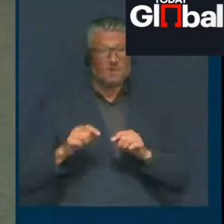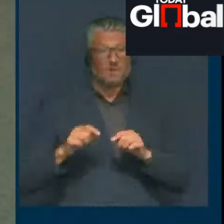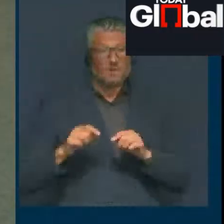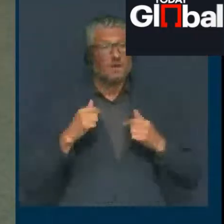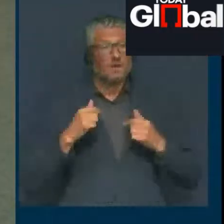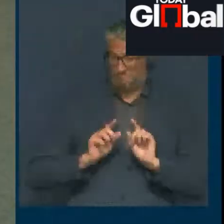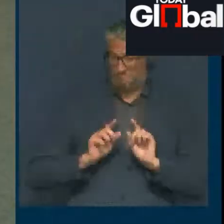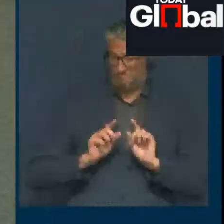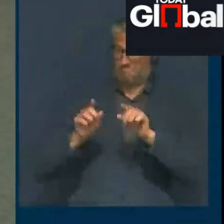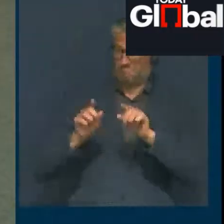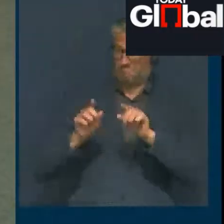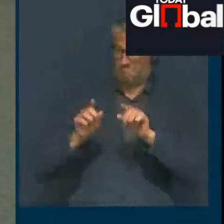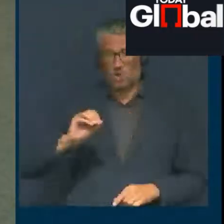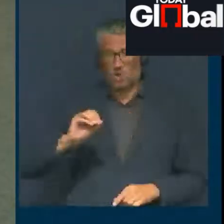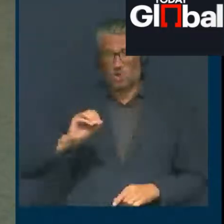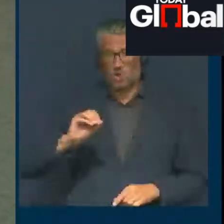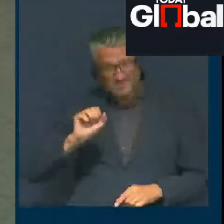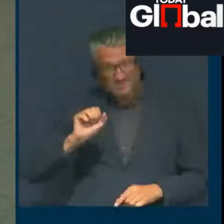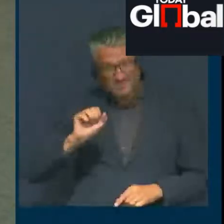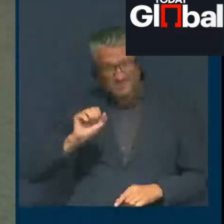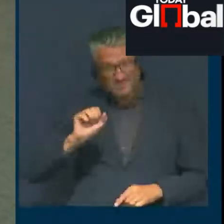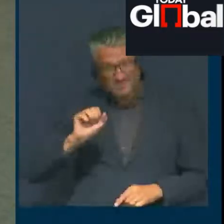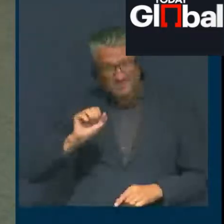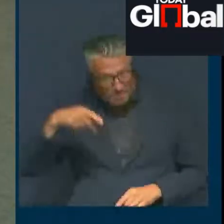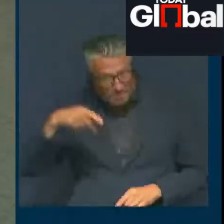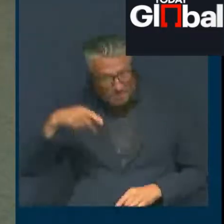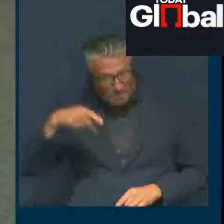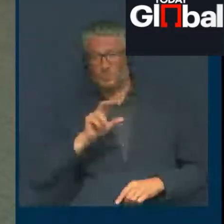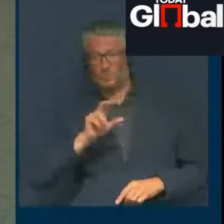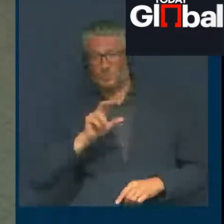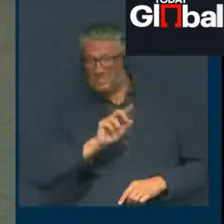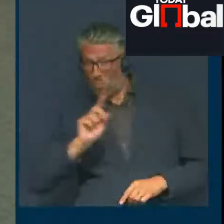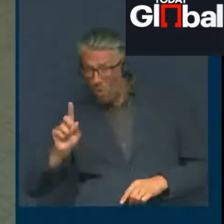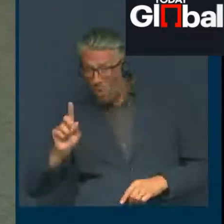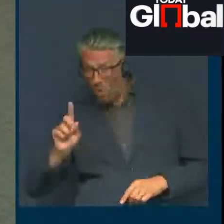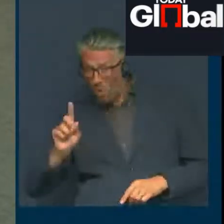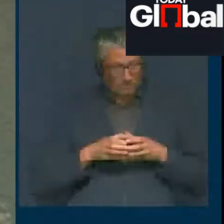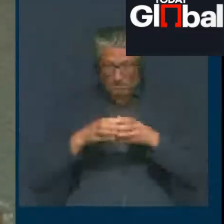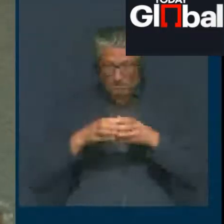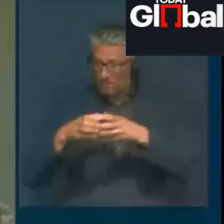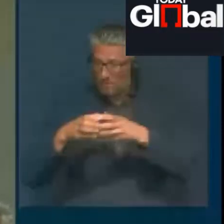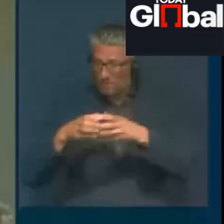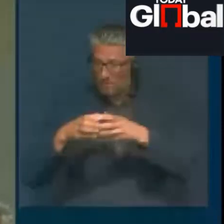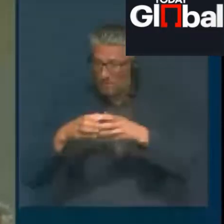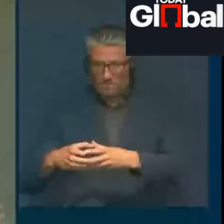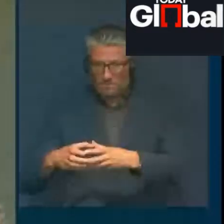States Parties on the Rights of Persons with Disabilities in 2021 that has